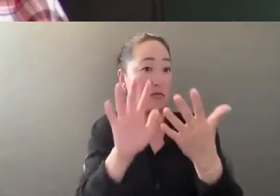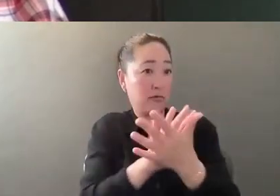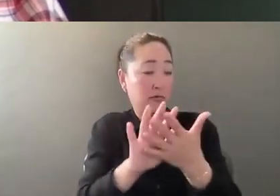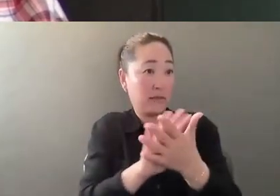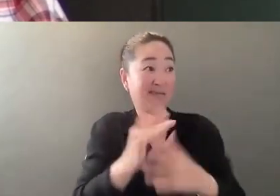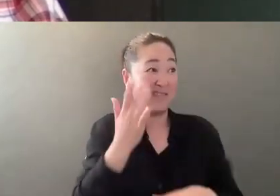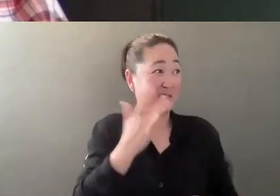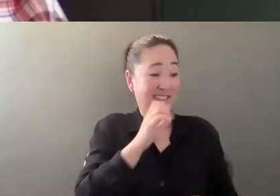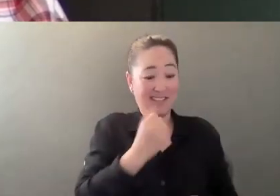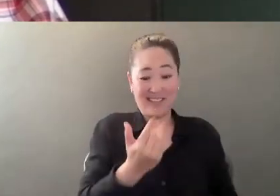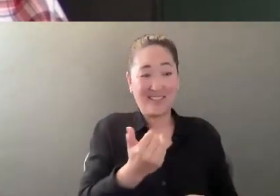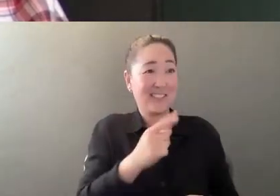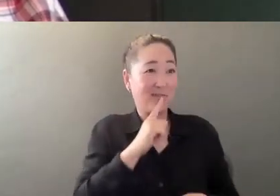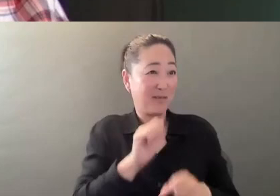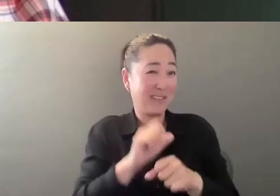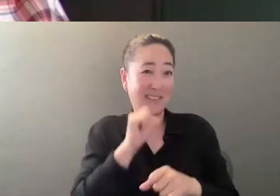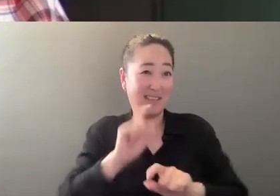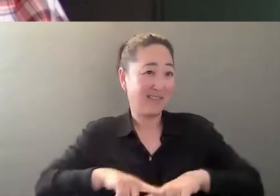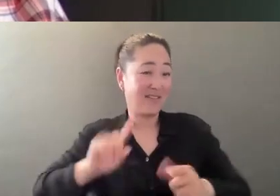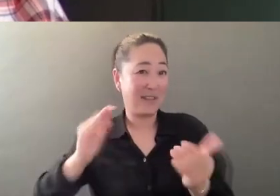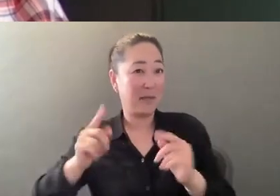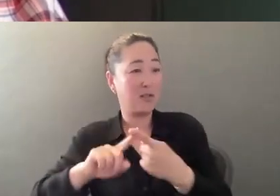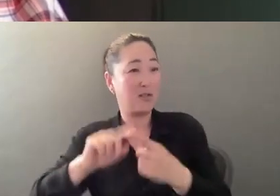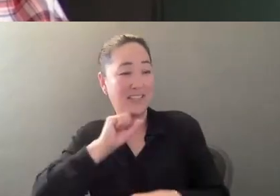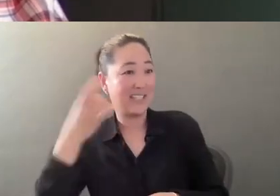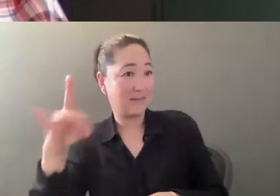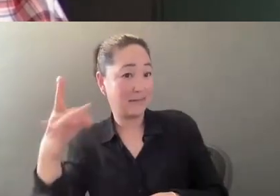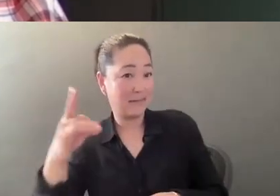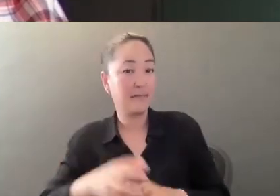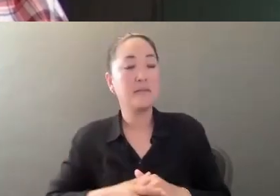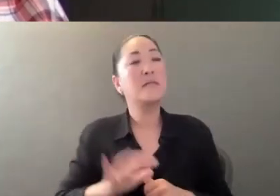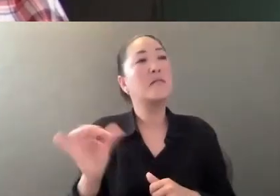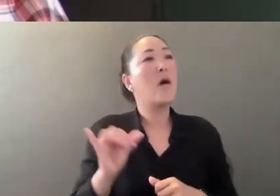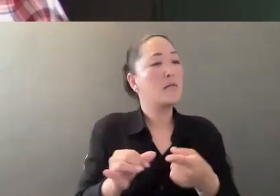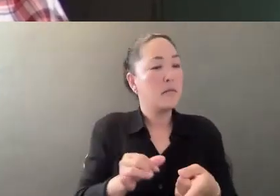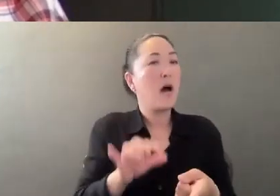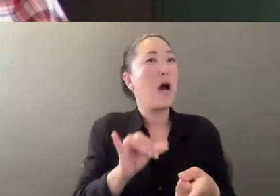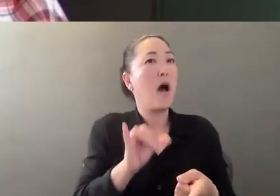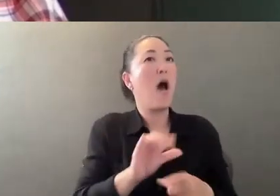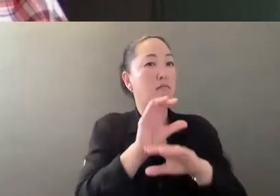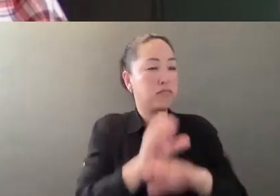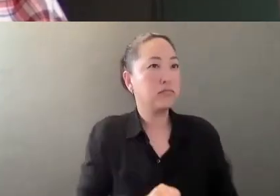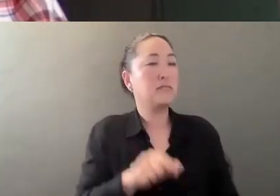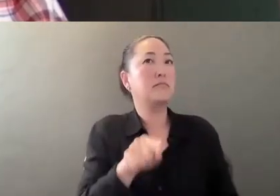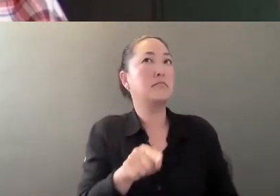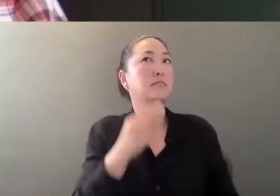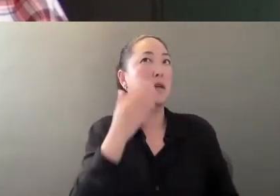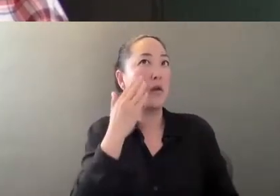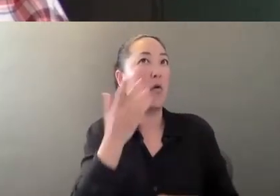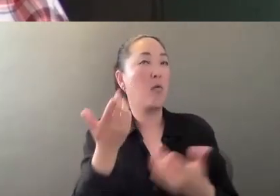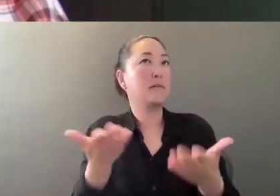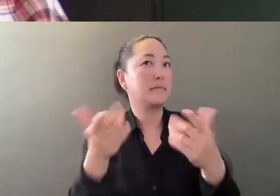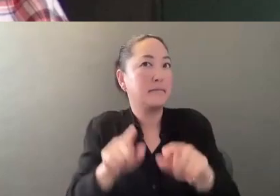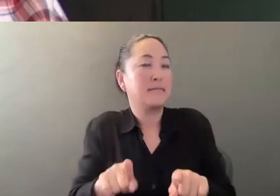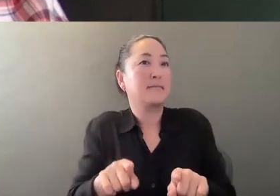one, because a 15-year-old's not too different from an 18-year-old, and it also starts to get people used to what they'll be experiencing on the adult side in terms of an